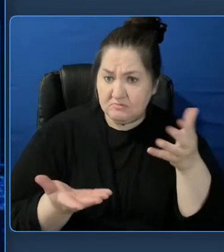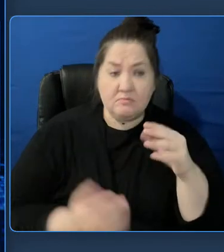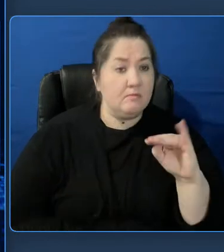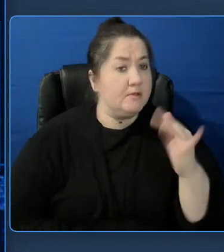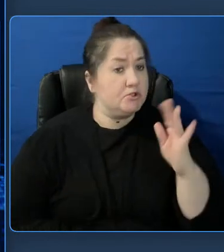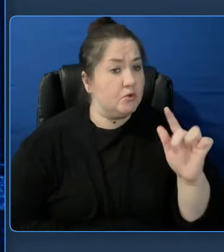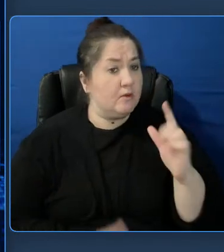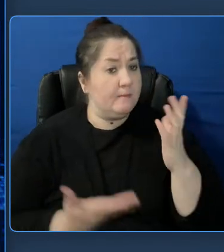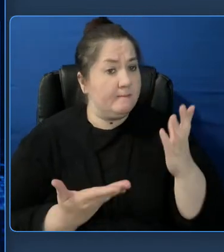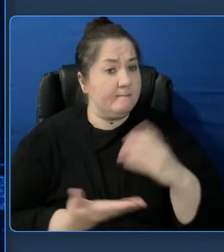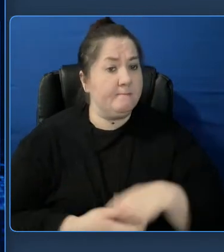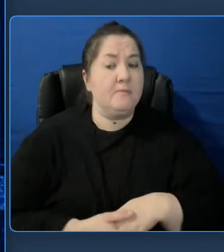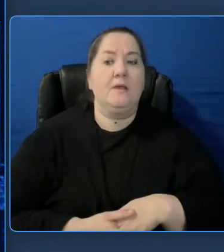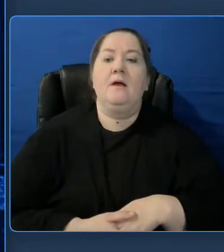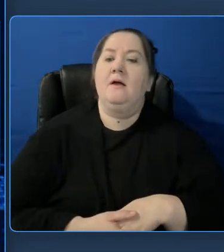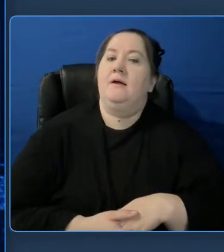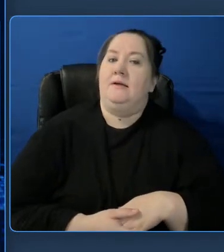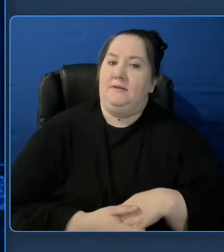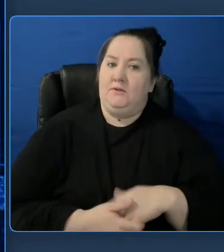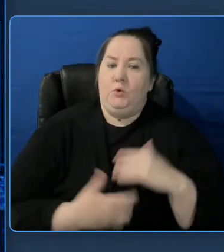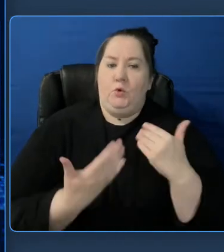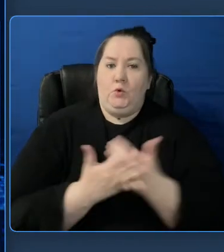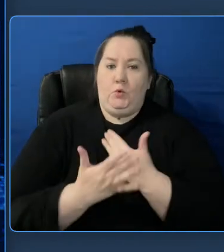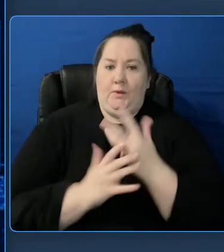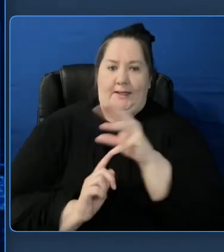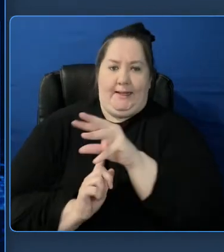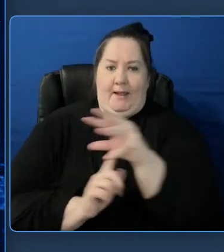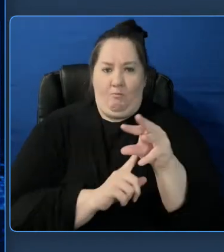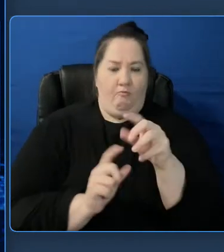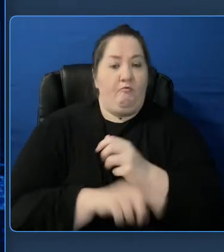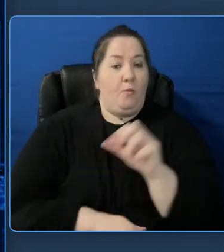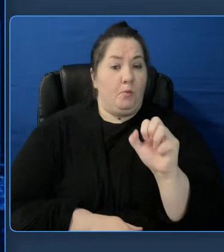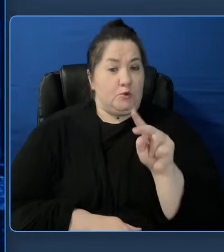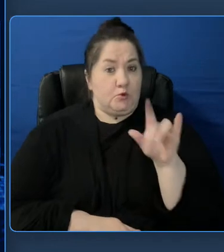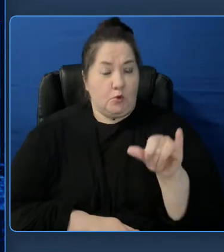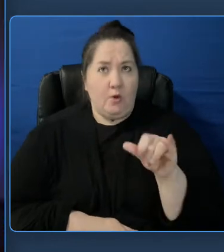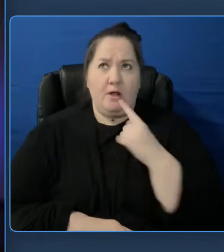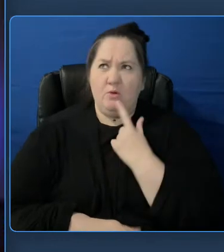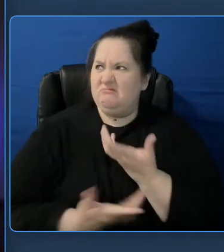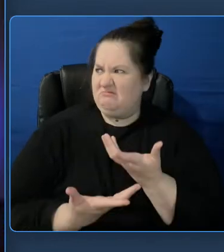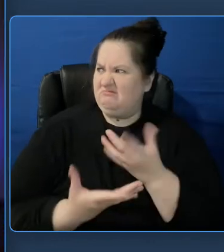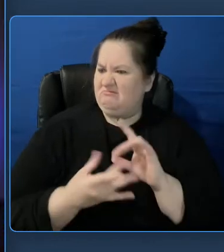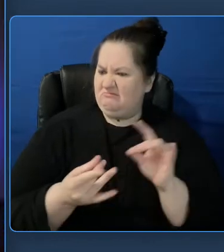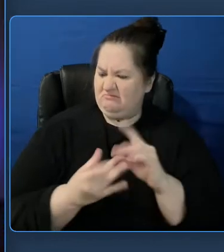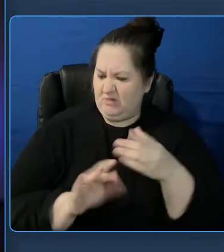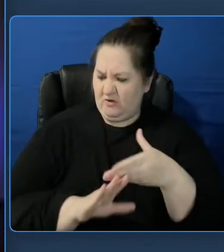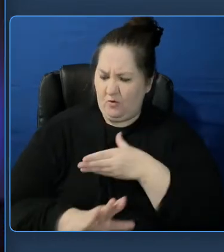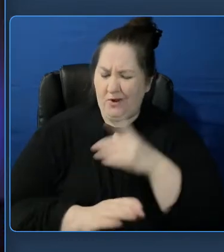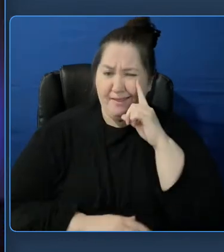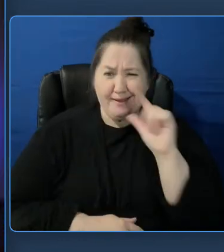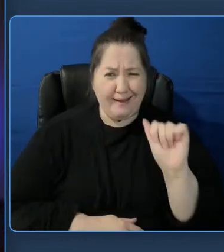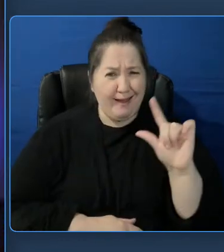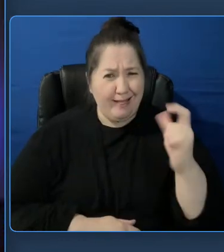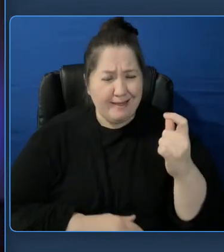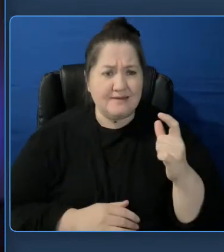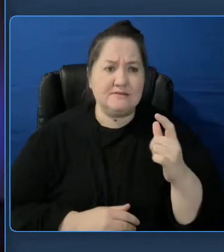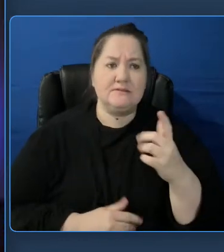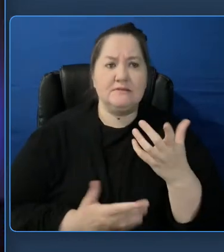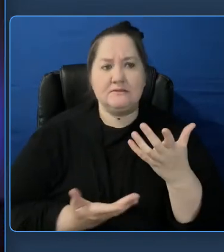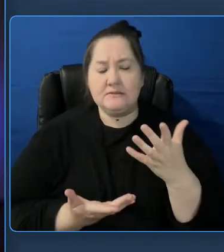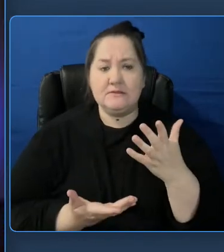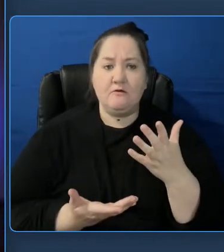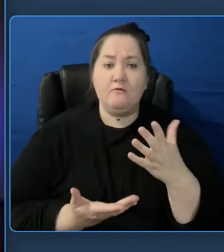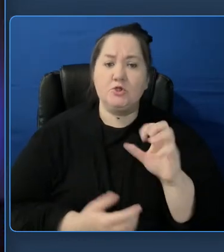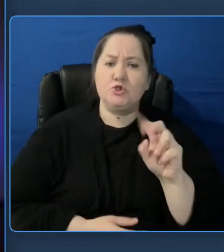Mitchell? New line of cameras from Sony. And as we've talked before, I think Alex has mentioned, it's in the lower end